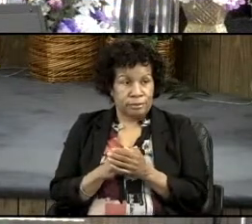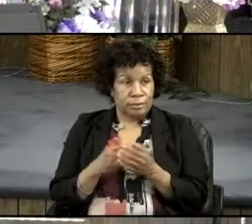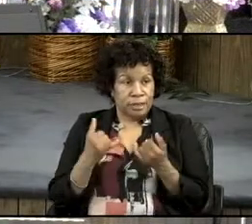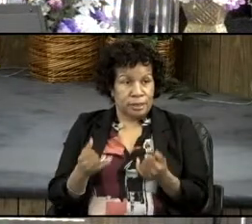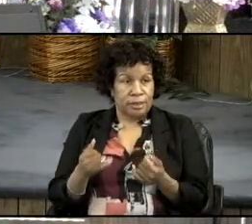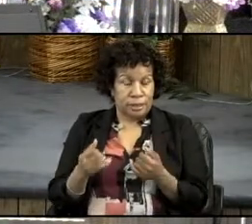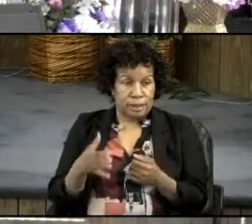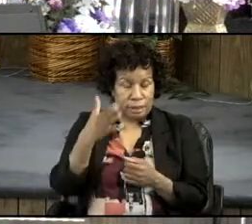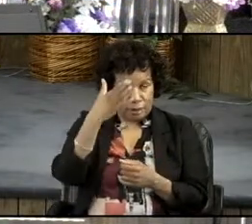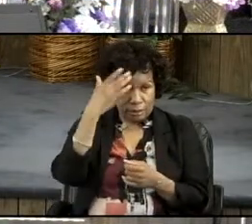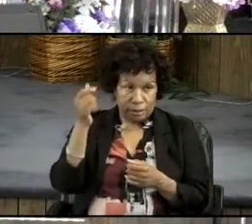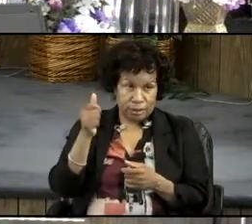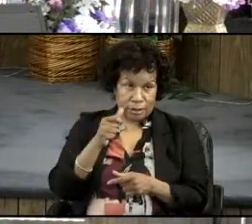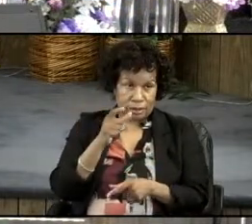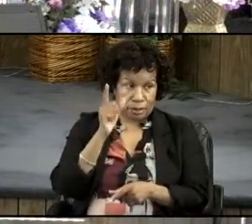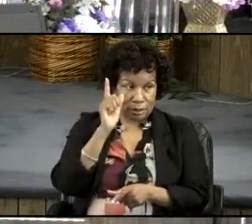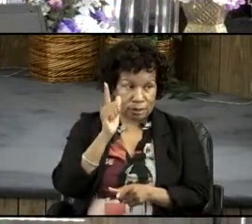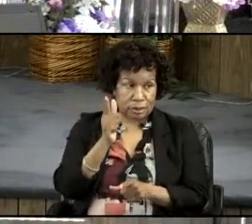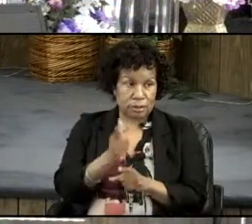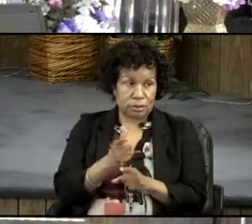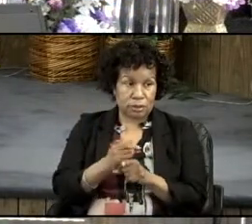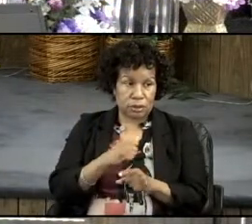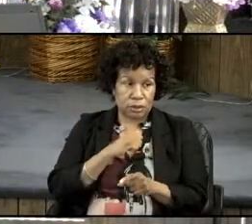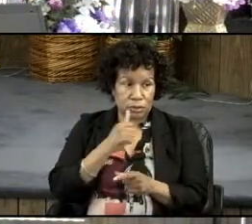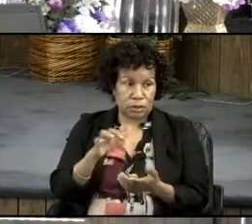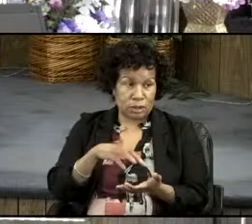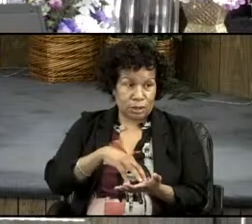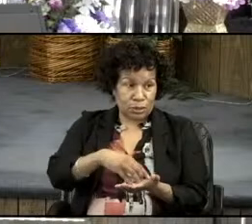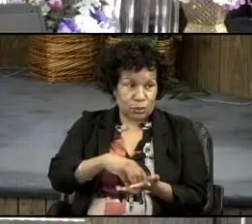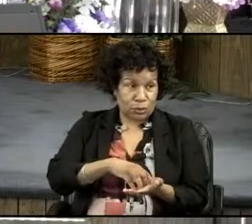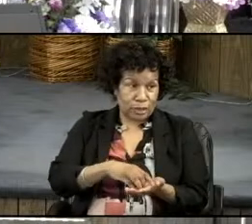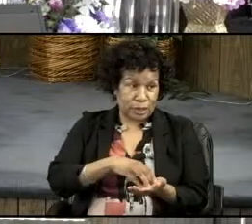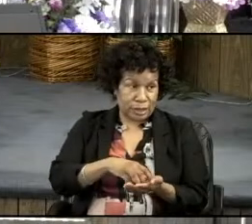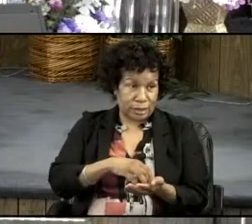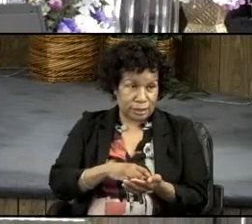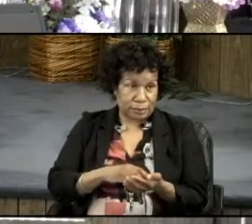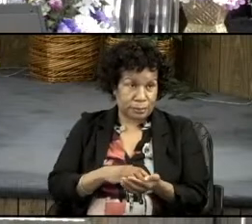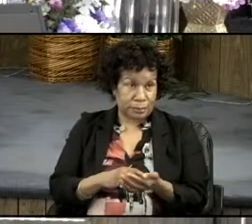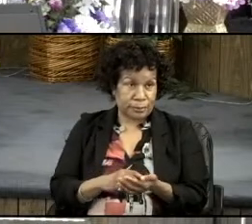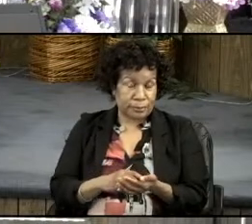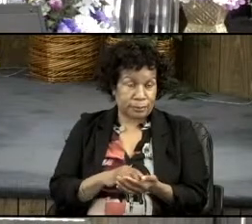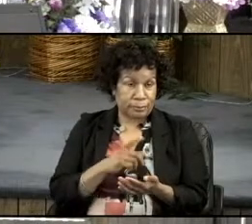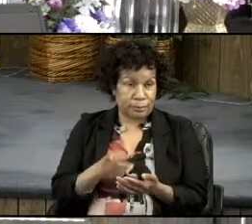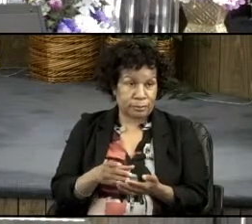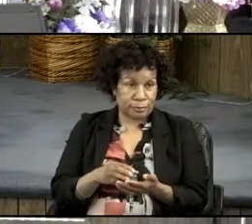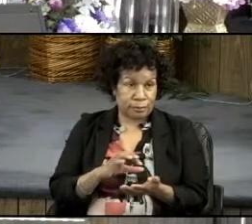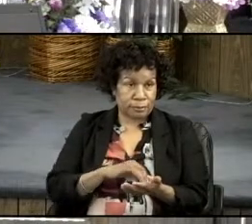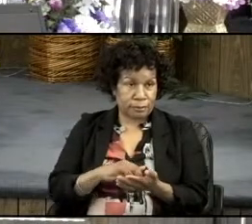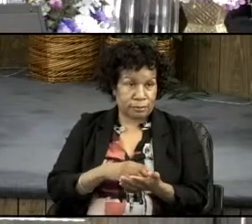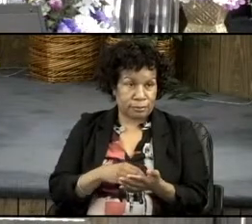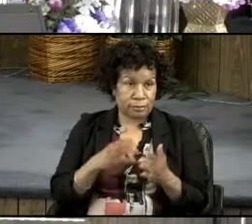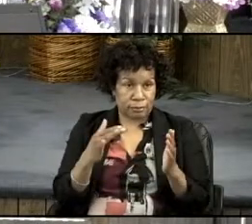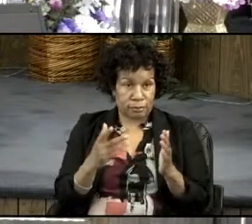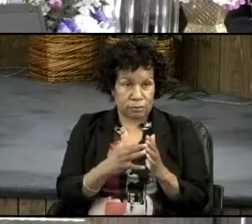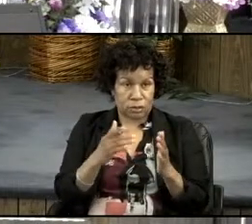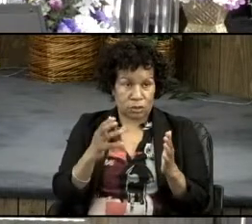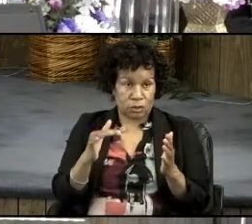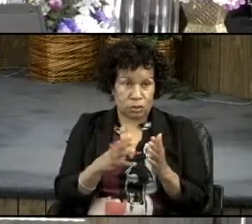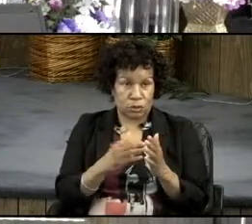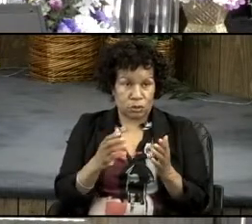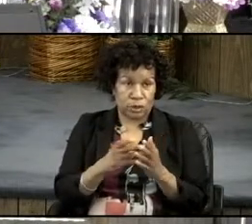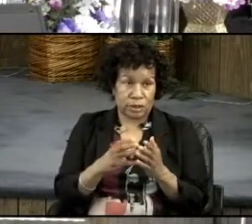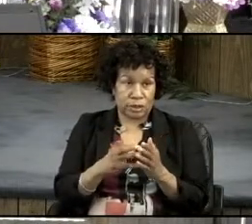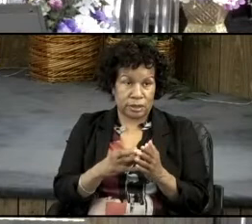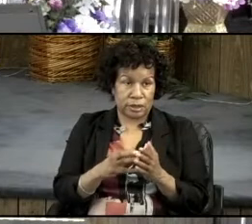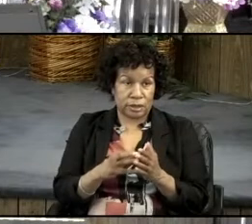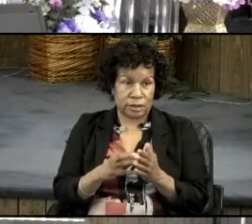Now, because his brother is not wheat and he's a tare, he totally misreads it. He misreads confidence in the Lord as